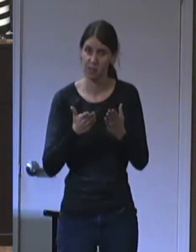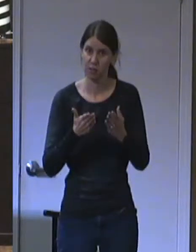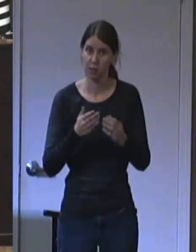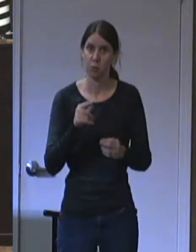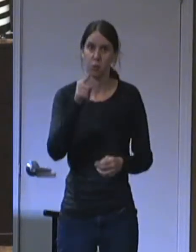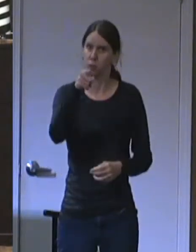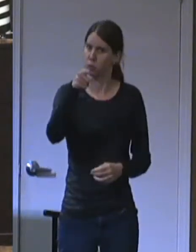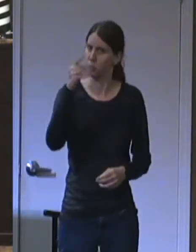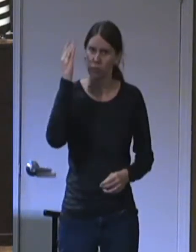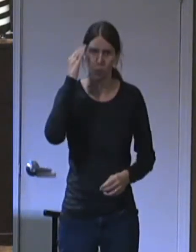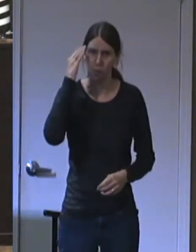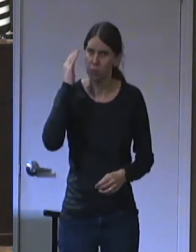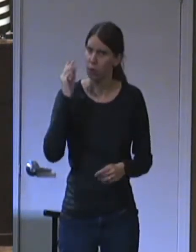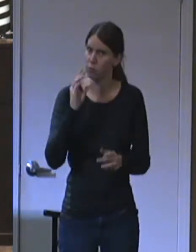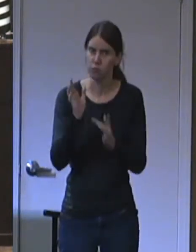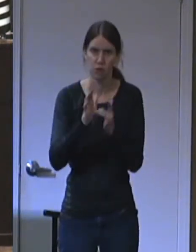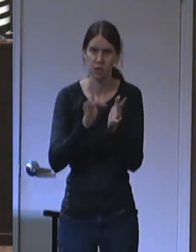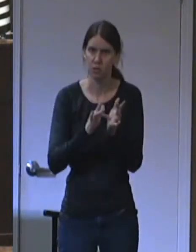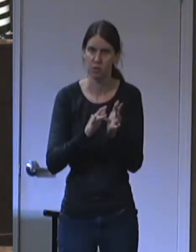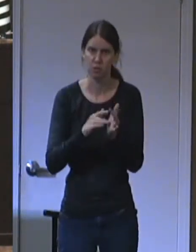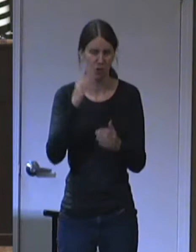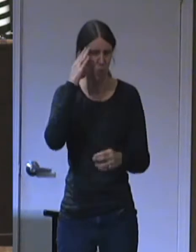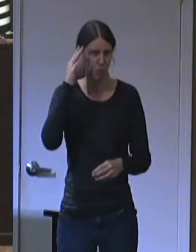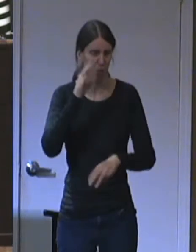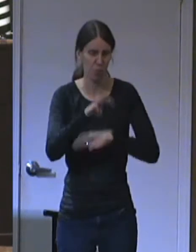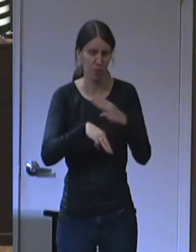know Jesus, and you don't know what that world is really like.